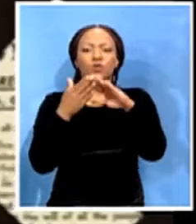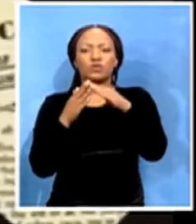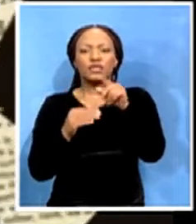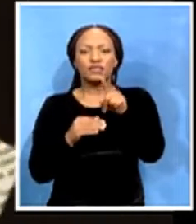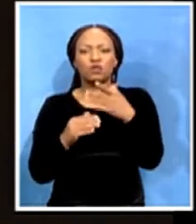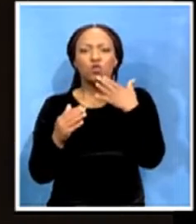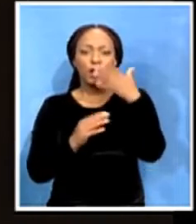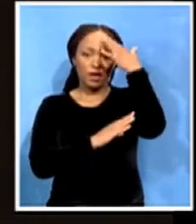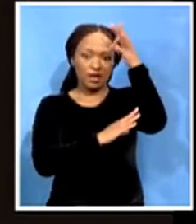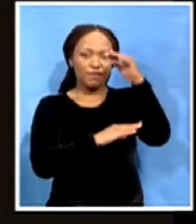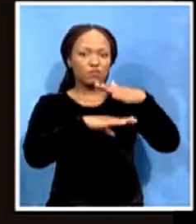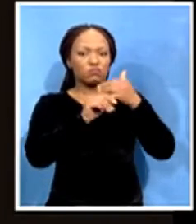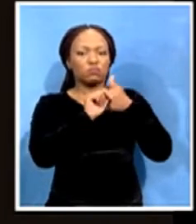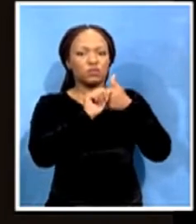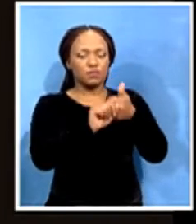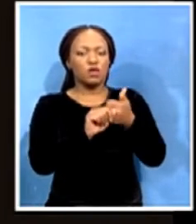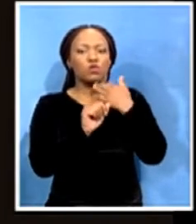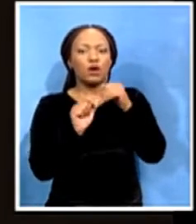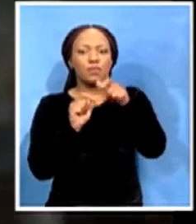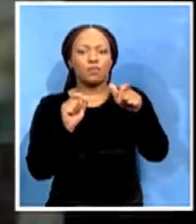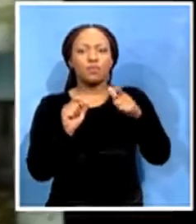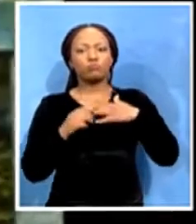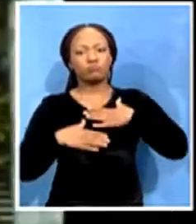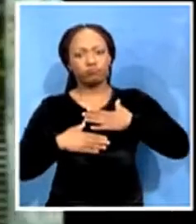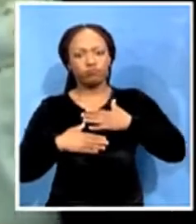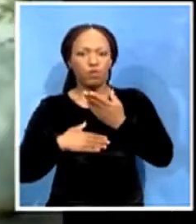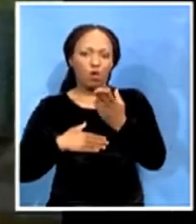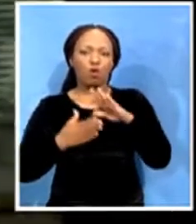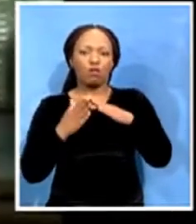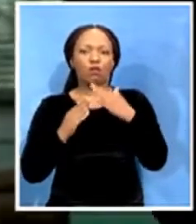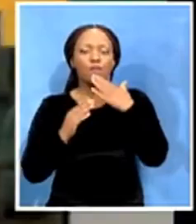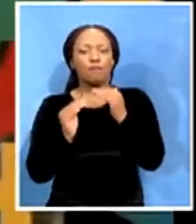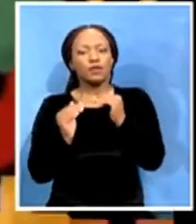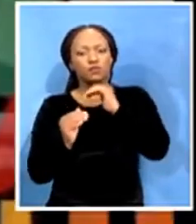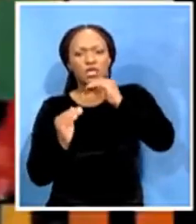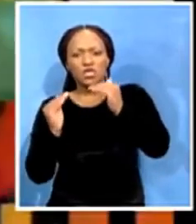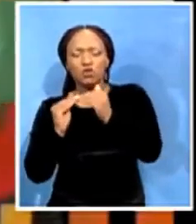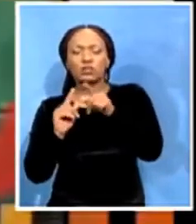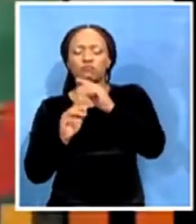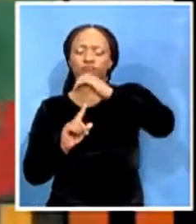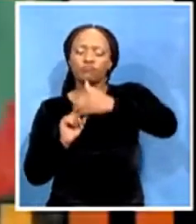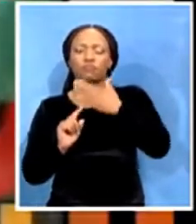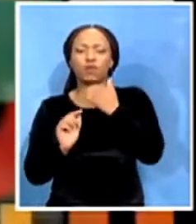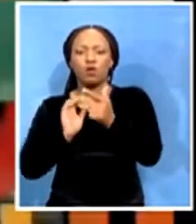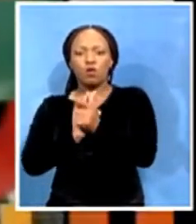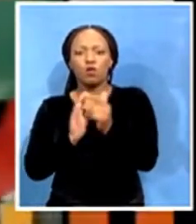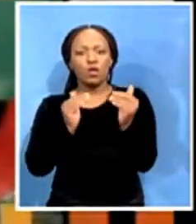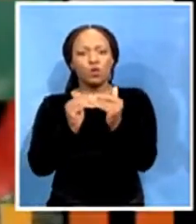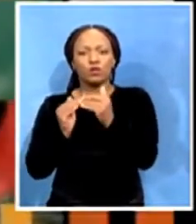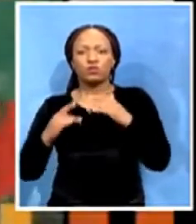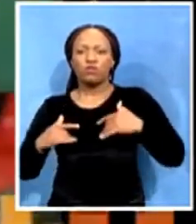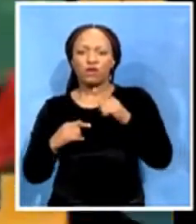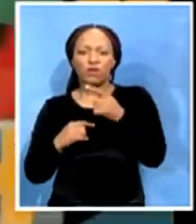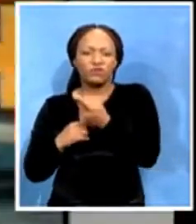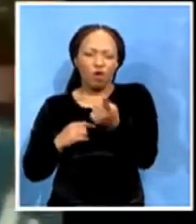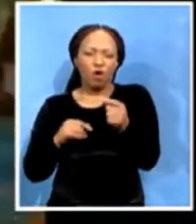people and every citizen is equally protected by law. Improve the quality of life of all citizens and free the potential